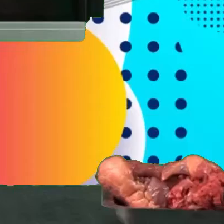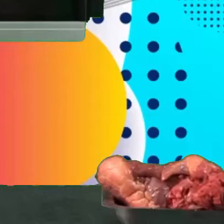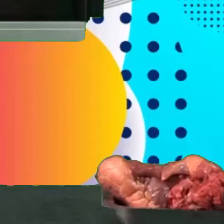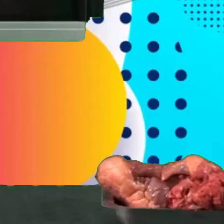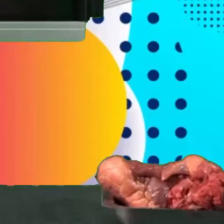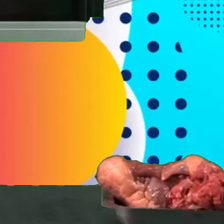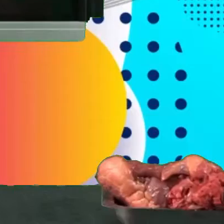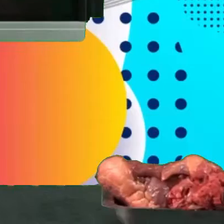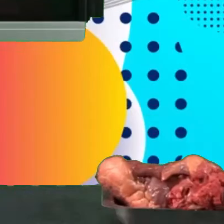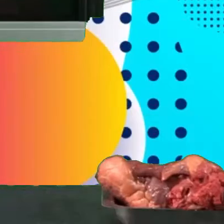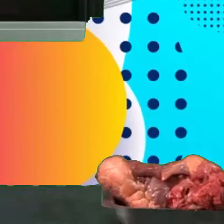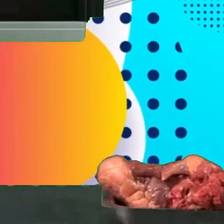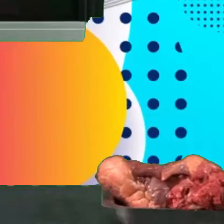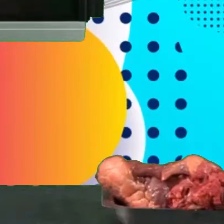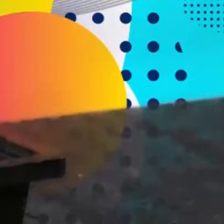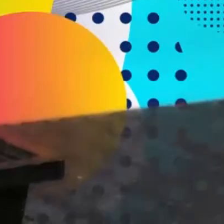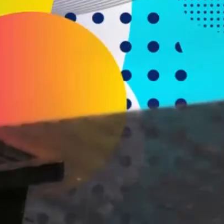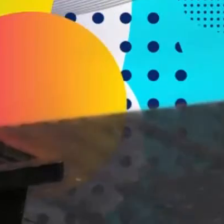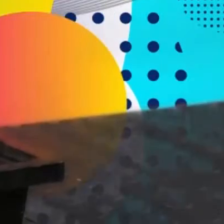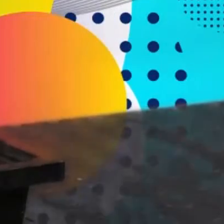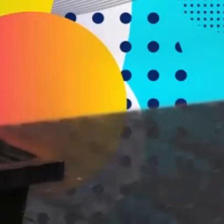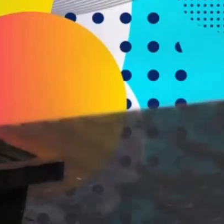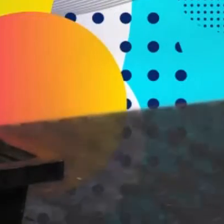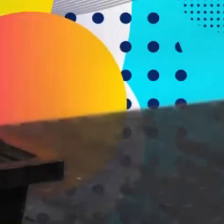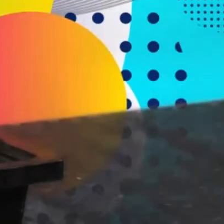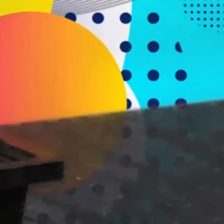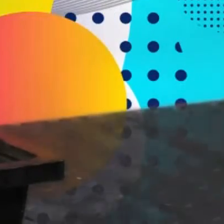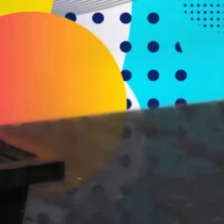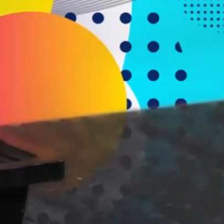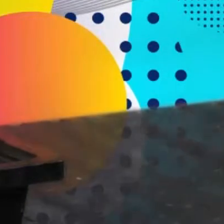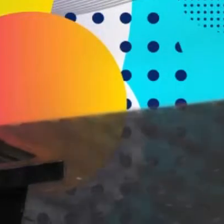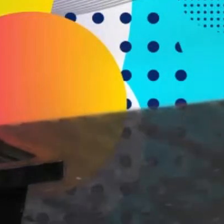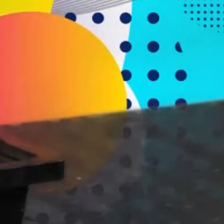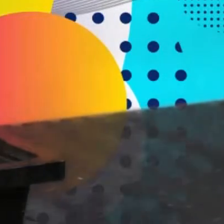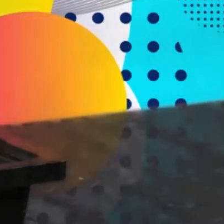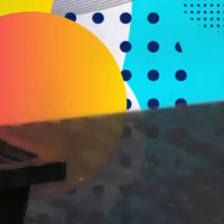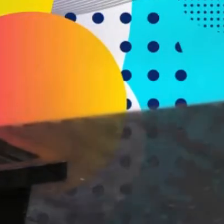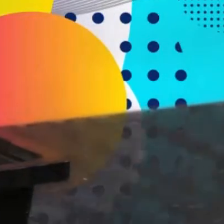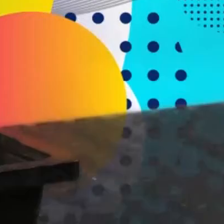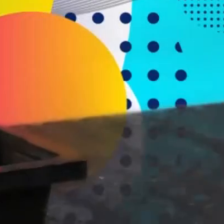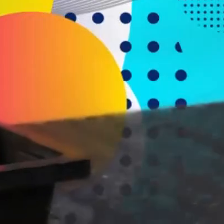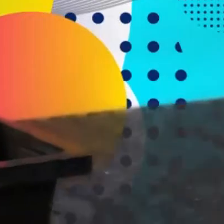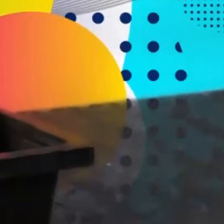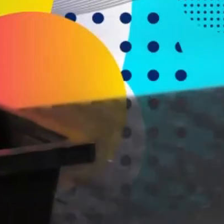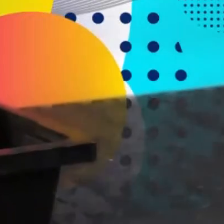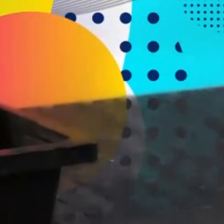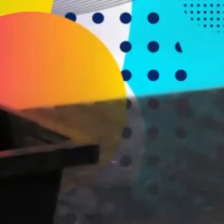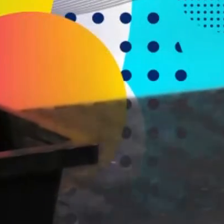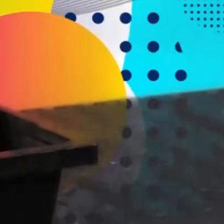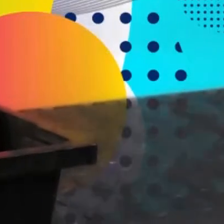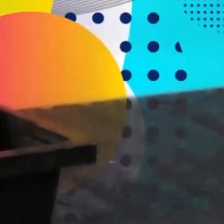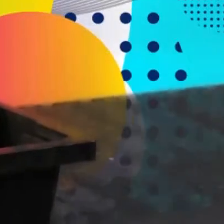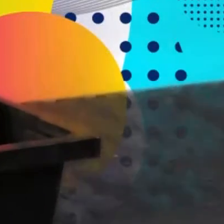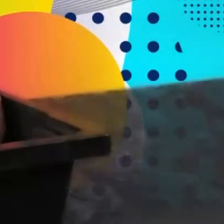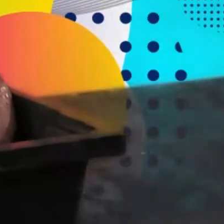system. Now, when we look at the trachea, one of the things we look at, I don't know if you can see over here, you can see that there's